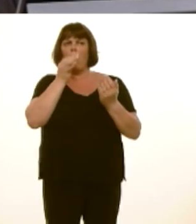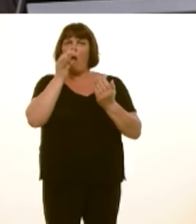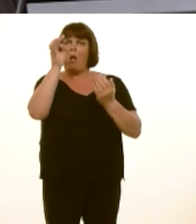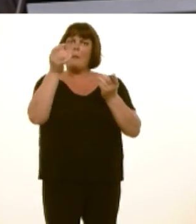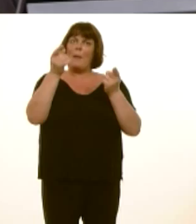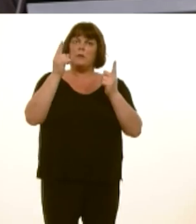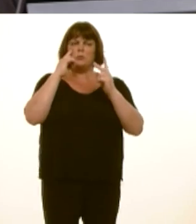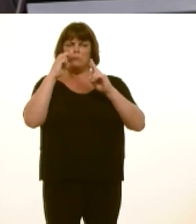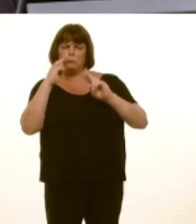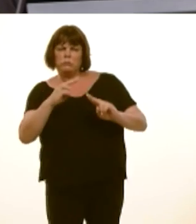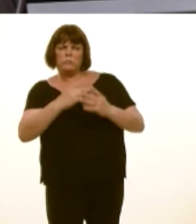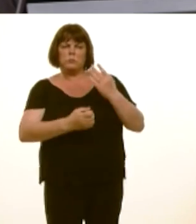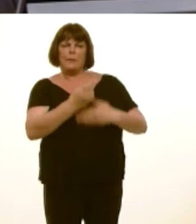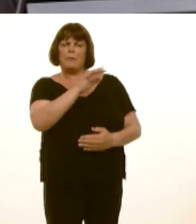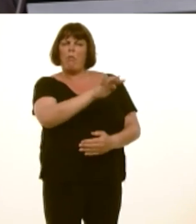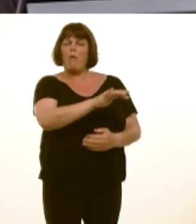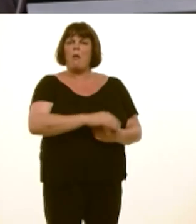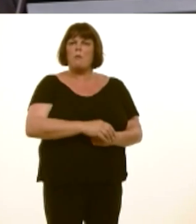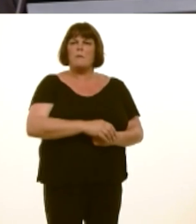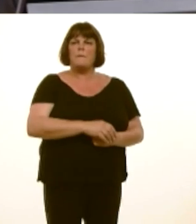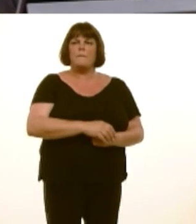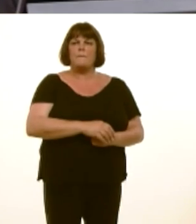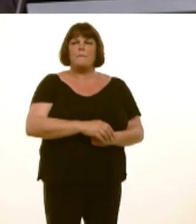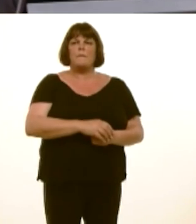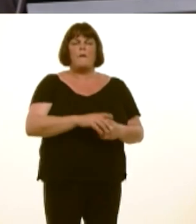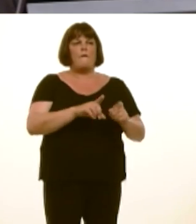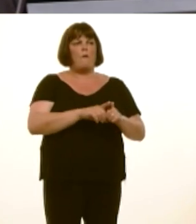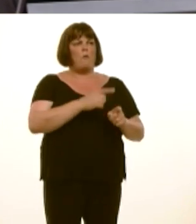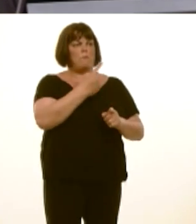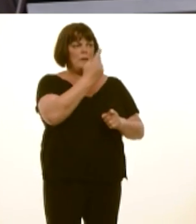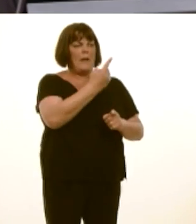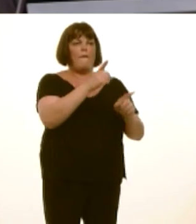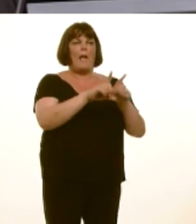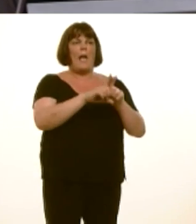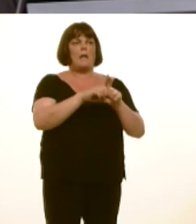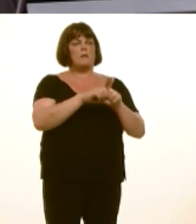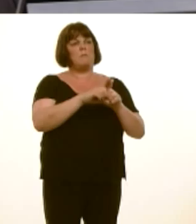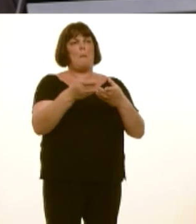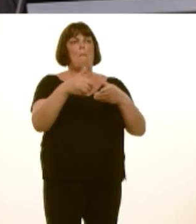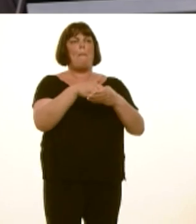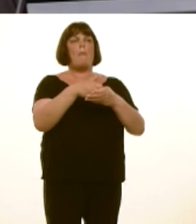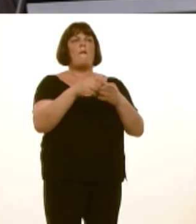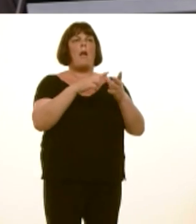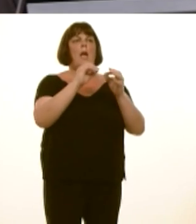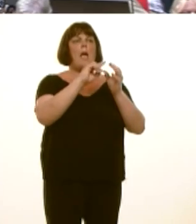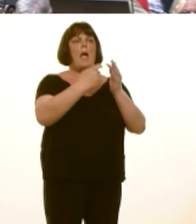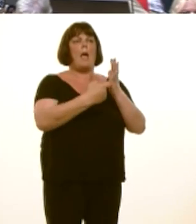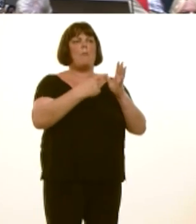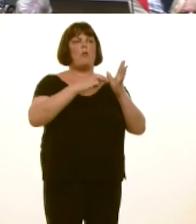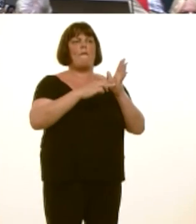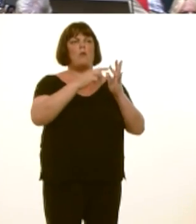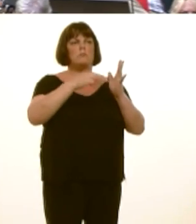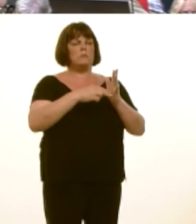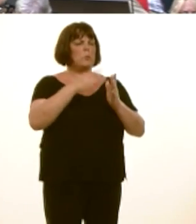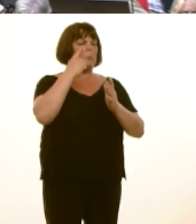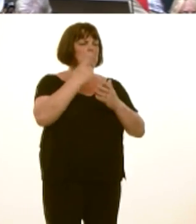at the issue on behalf of yourself and, of course, the member for Aberavon to see what the current situation is.